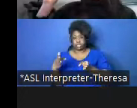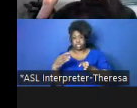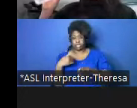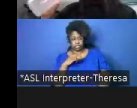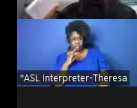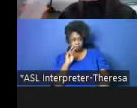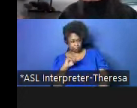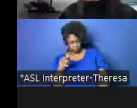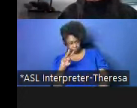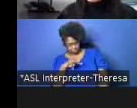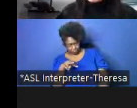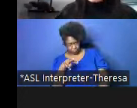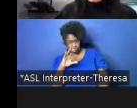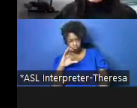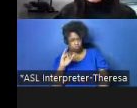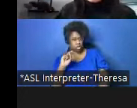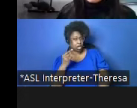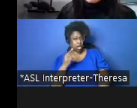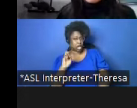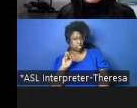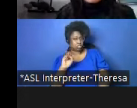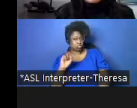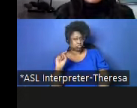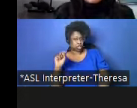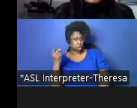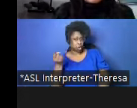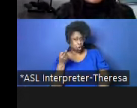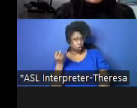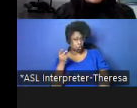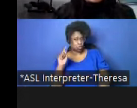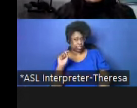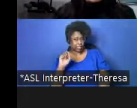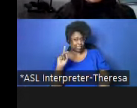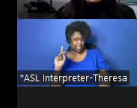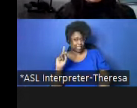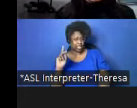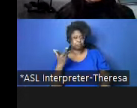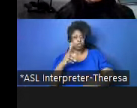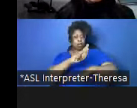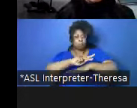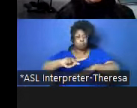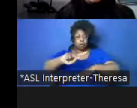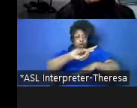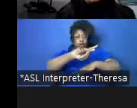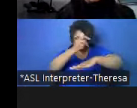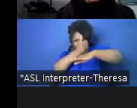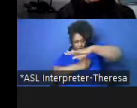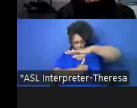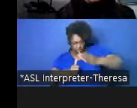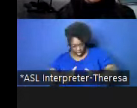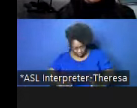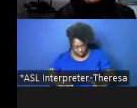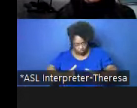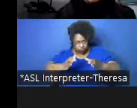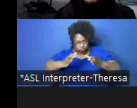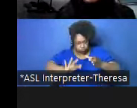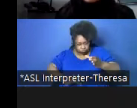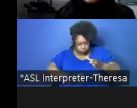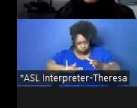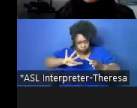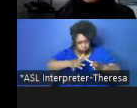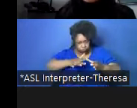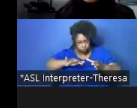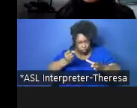for the Cottage Street holding tank under the park. It appears that you're only showing a